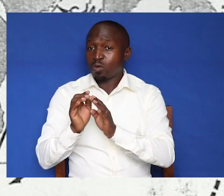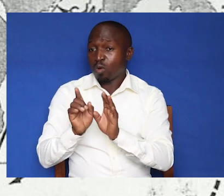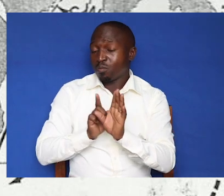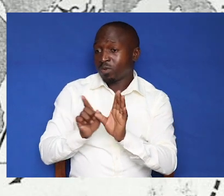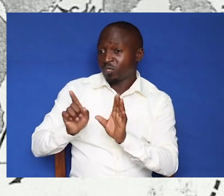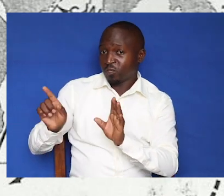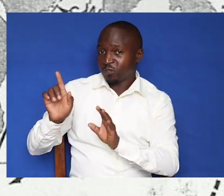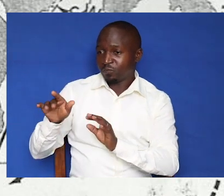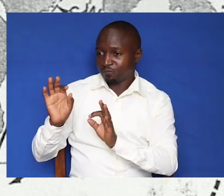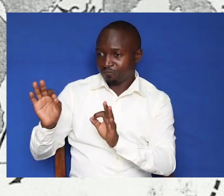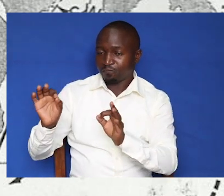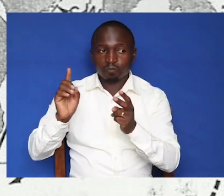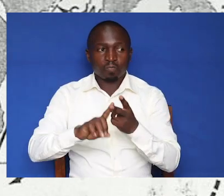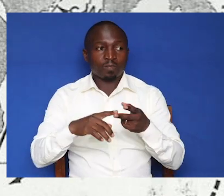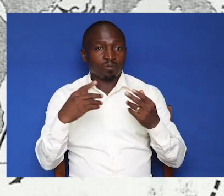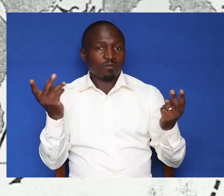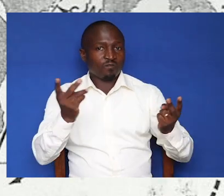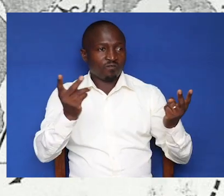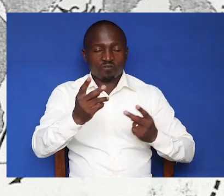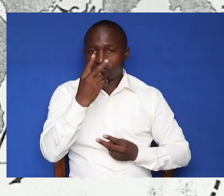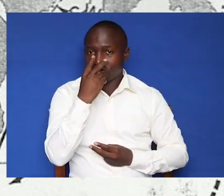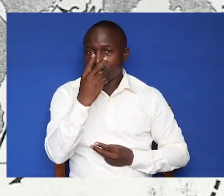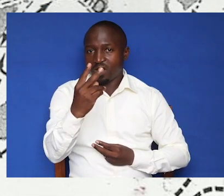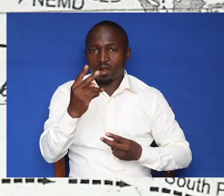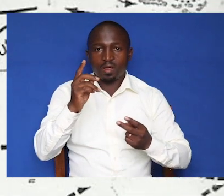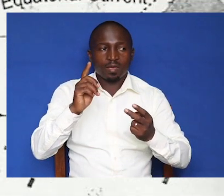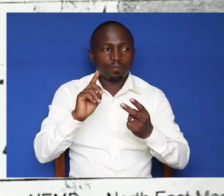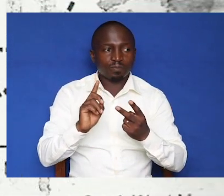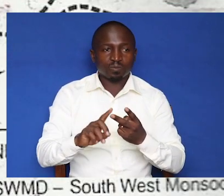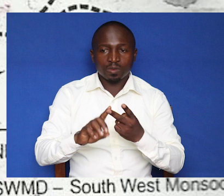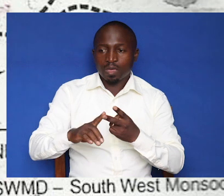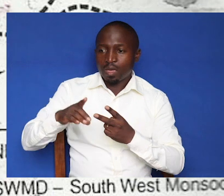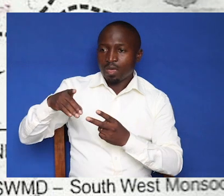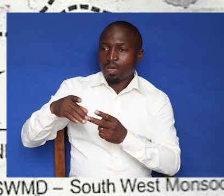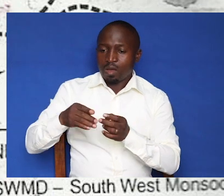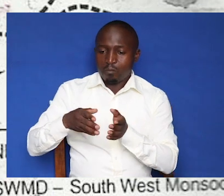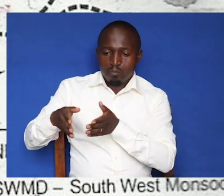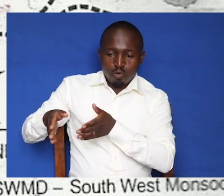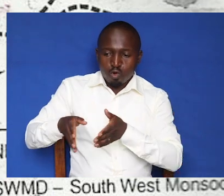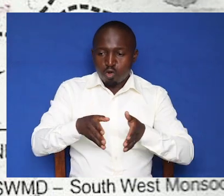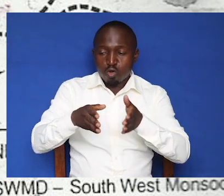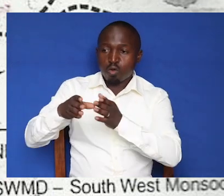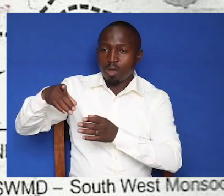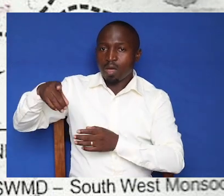reflection by taking into consideration of the Peruvian current